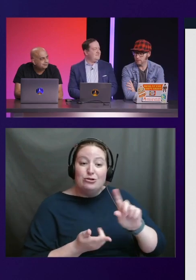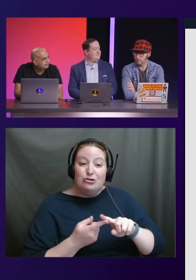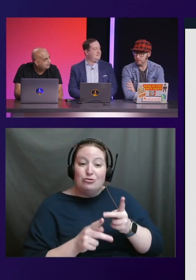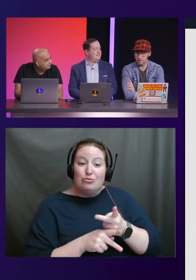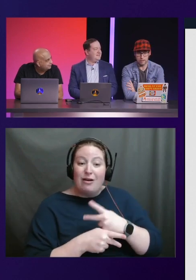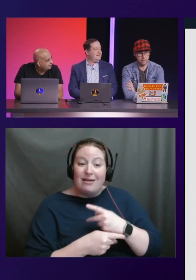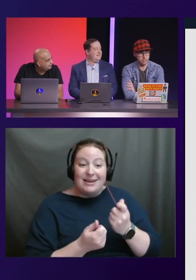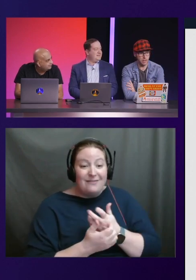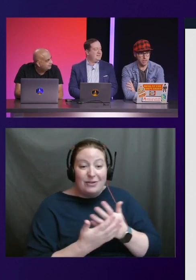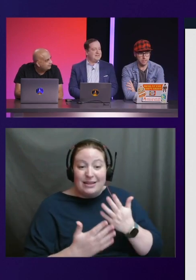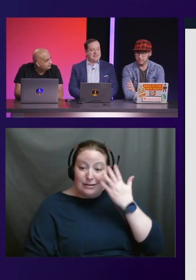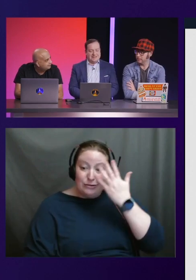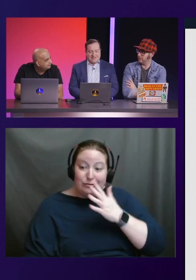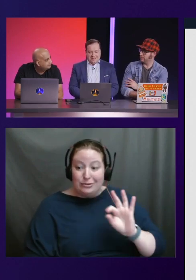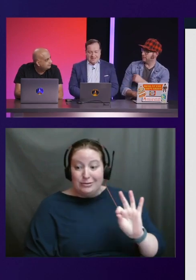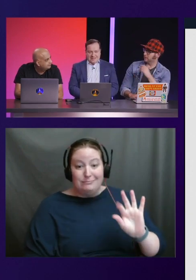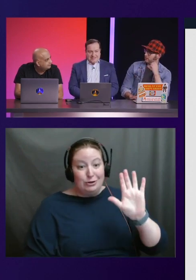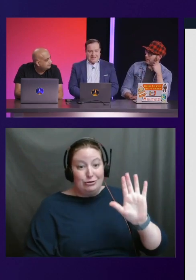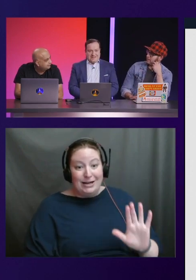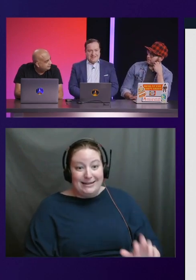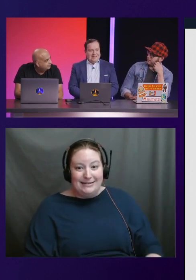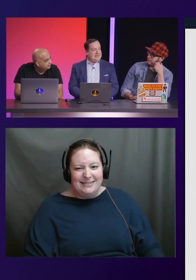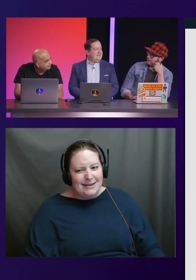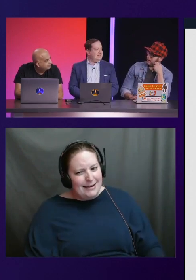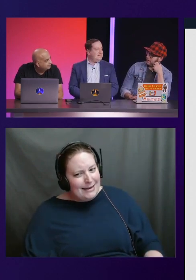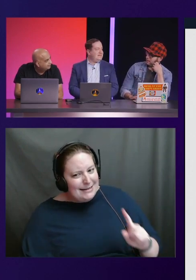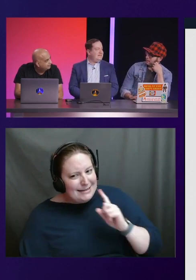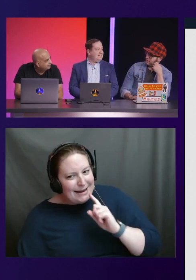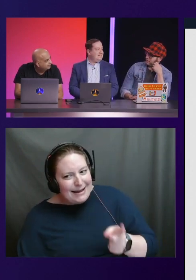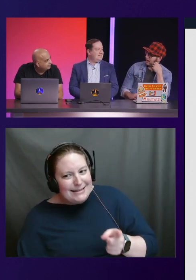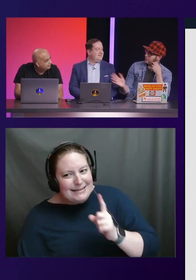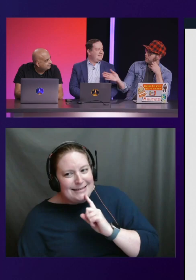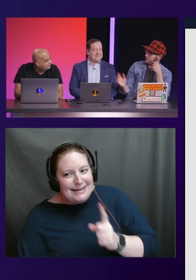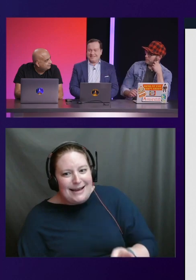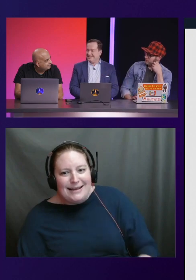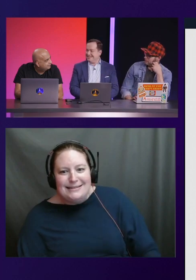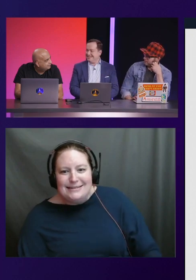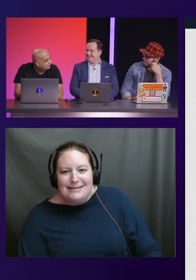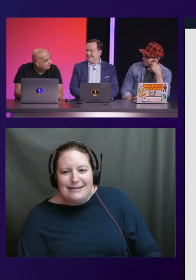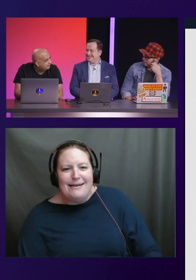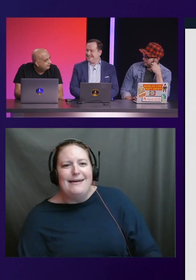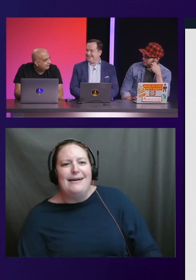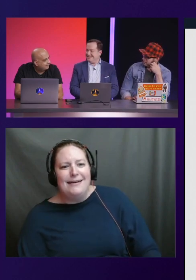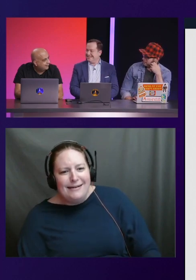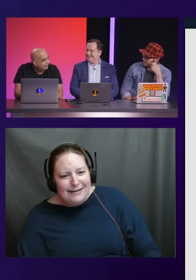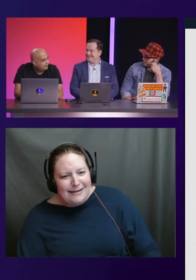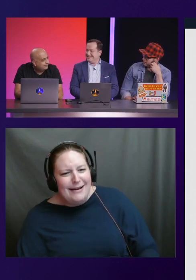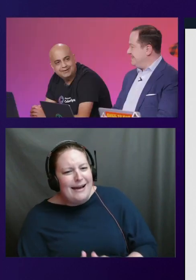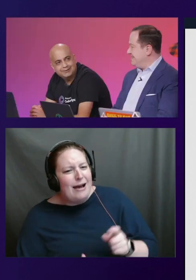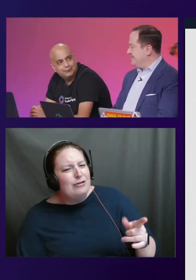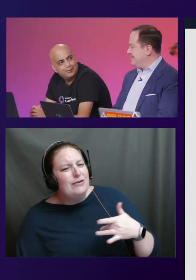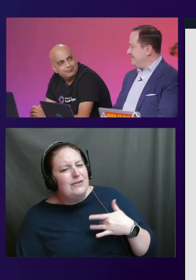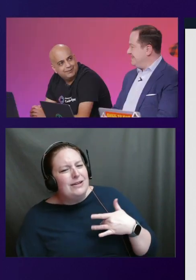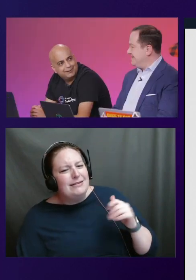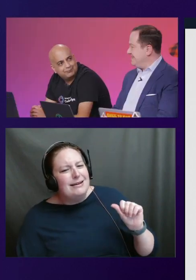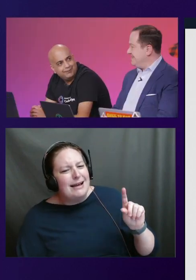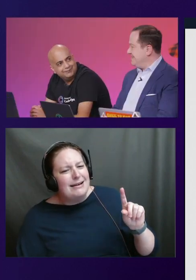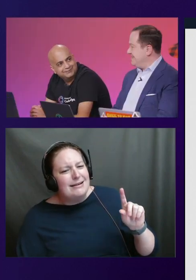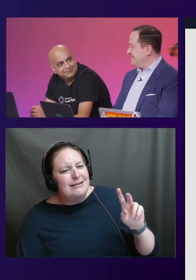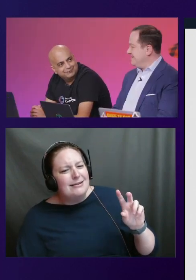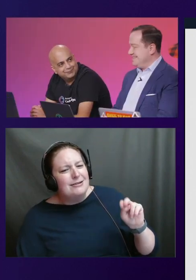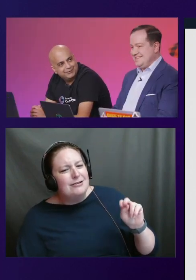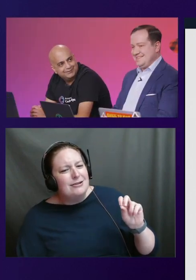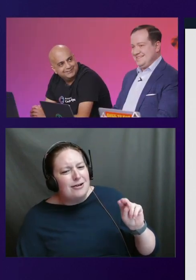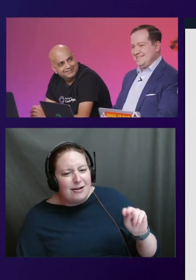It does. It does look great. Yeah. Huh. How do you feel? Anand? I feel like I can go on to my next